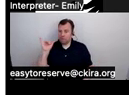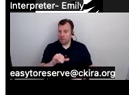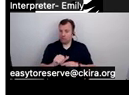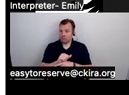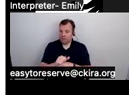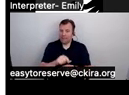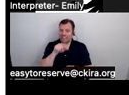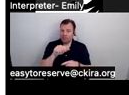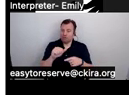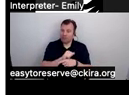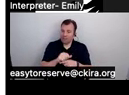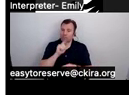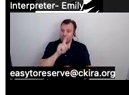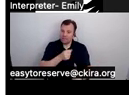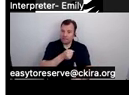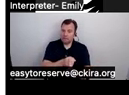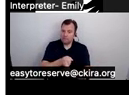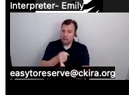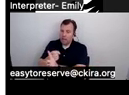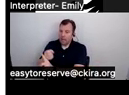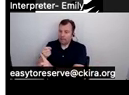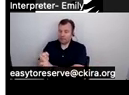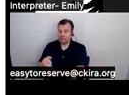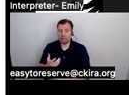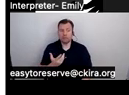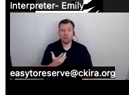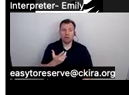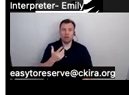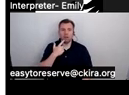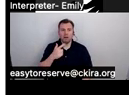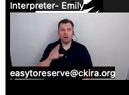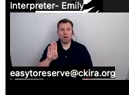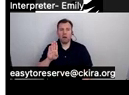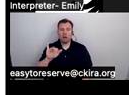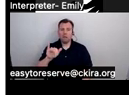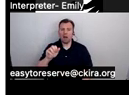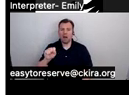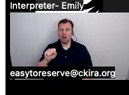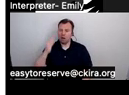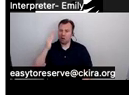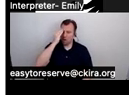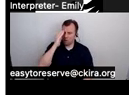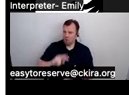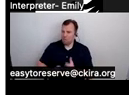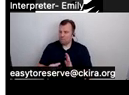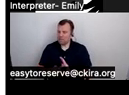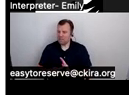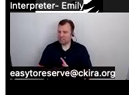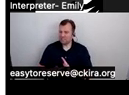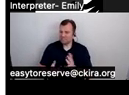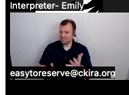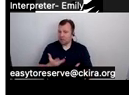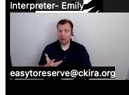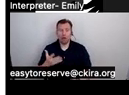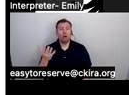training is having an impact. So, what do we talk when we say bias awareness? What is this bias? Well, maybe